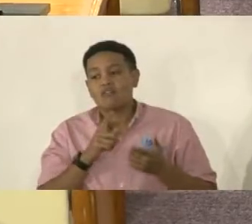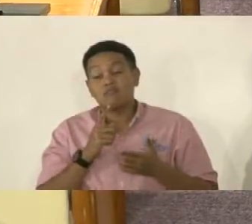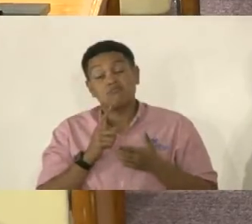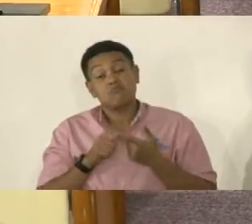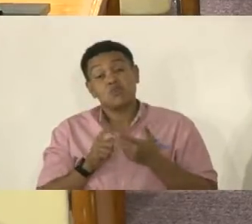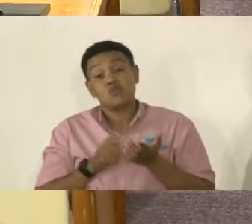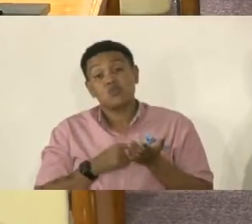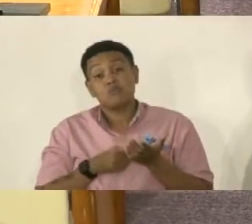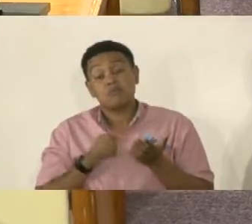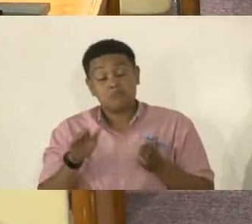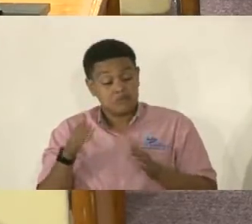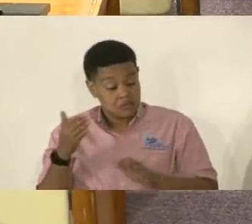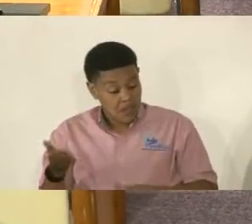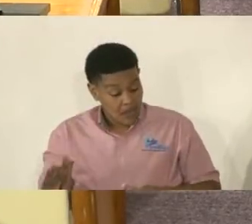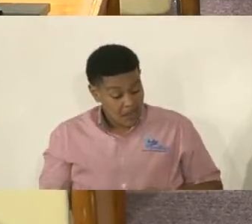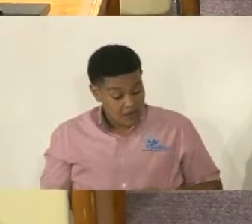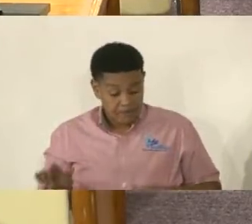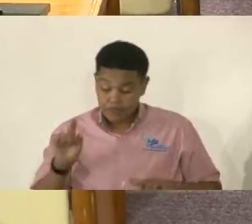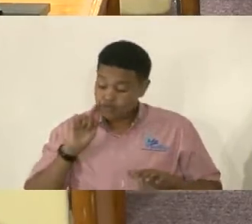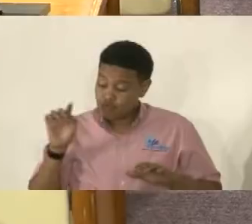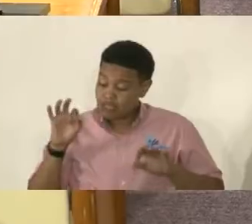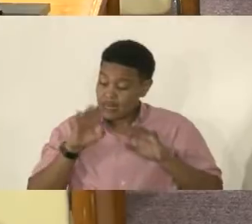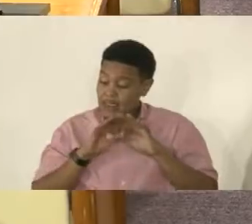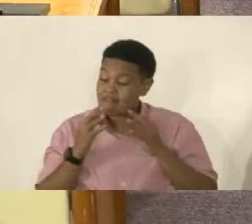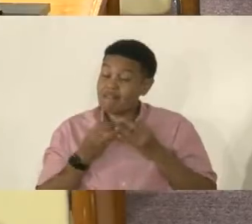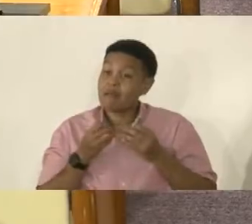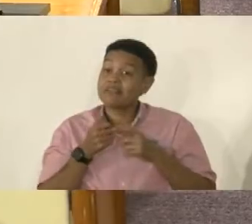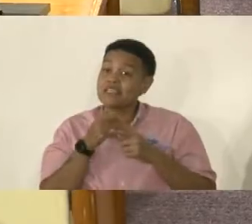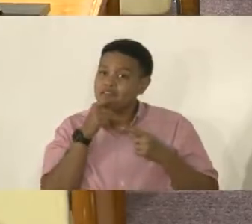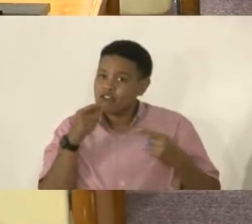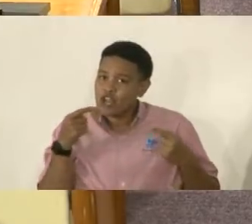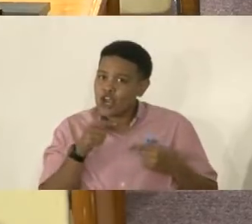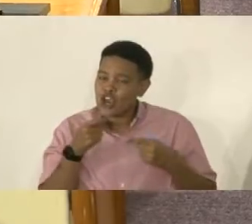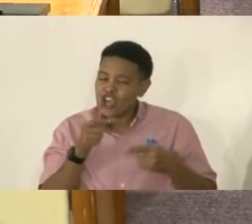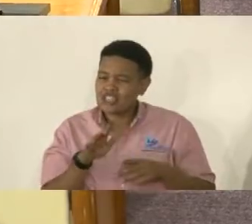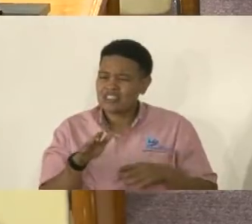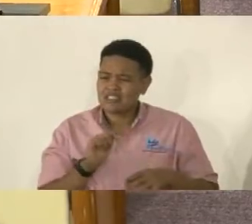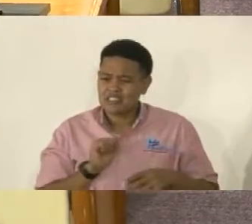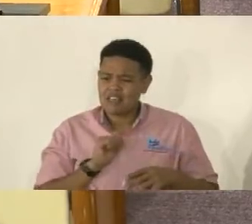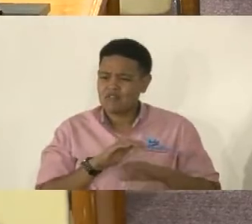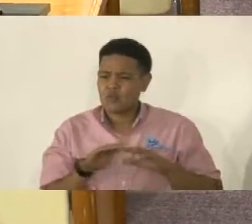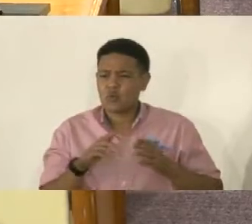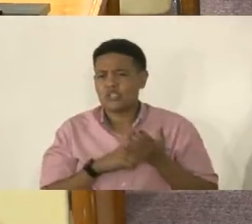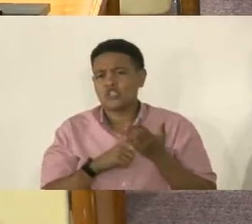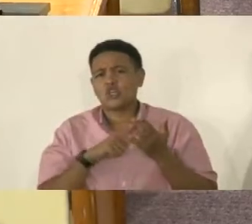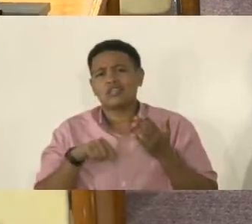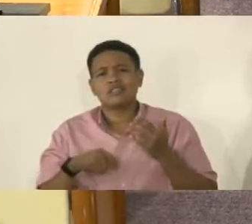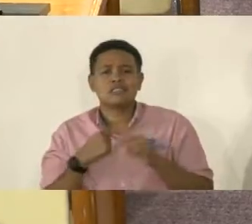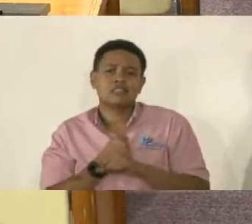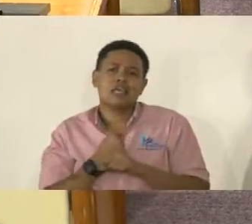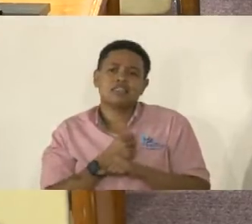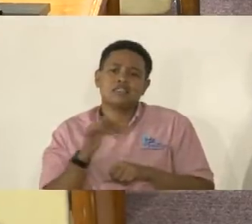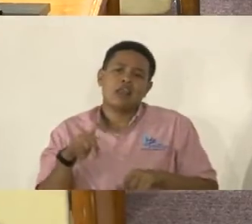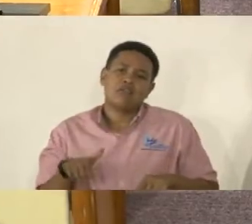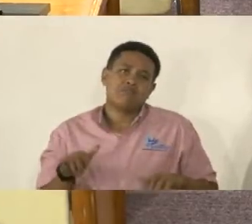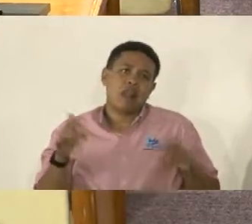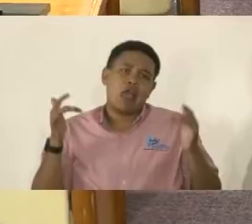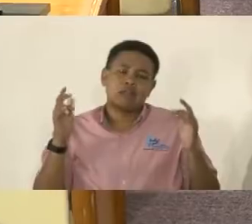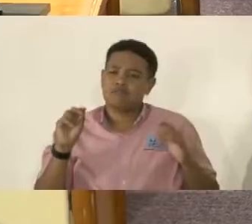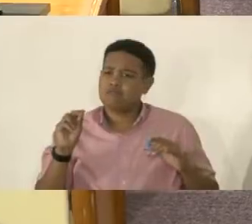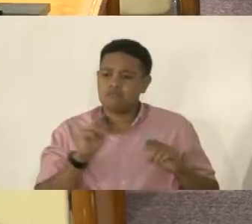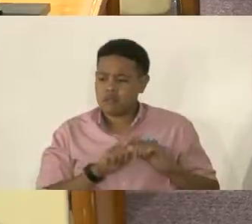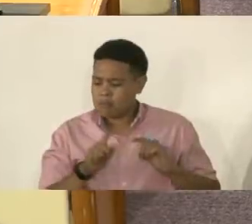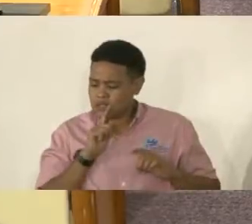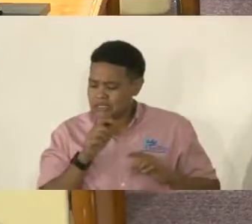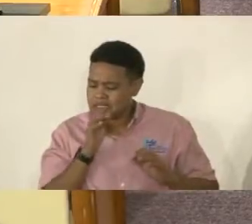cases lost their life, and it is a family that is hurting. So I don't discuss these statistics lightly. But